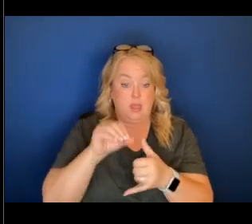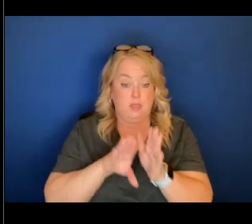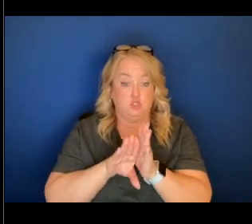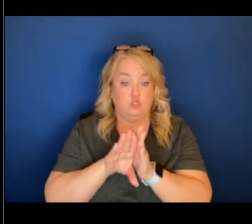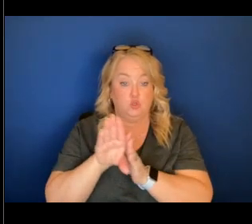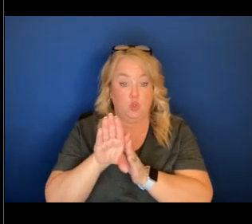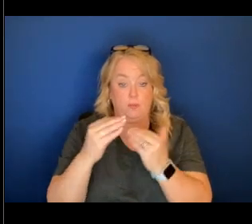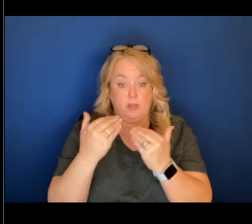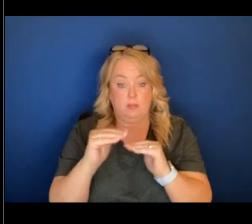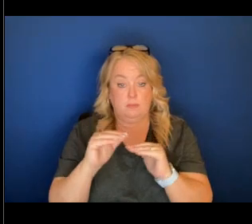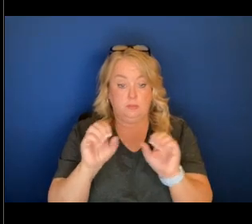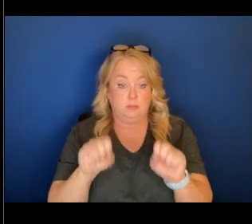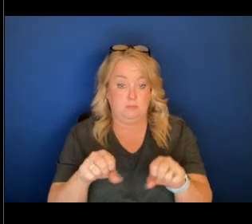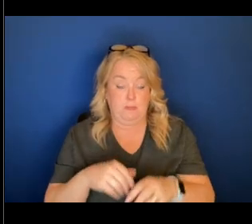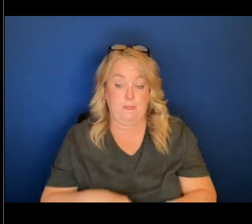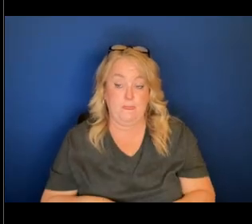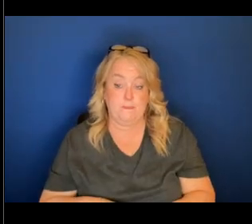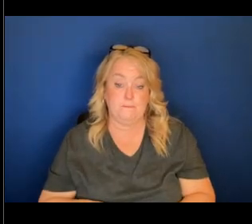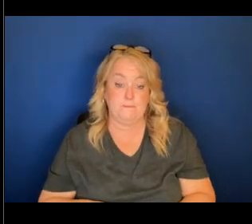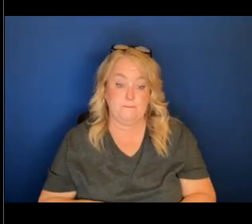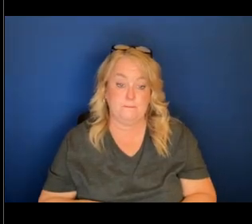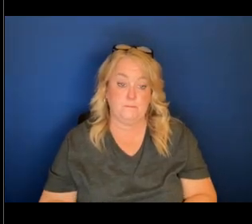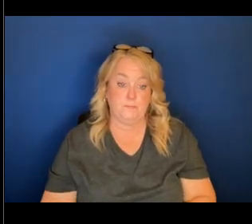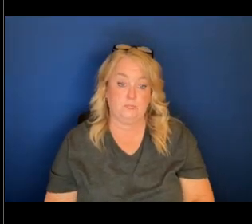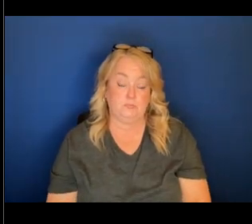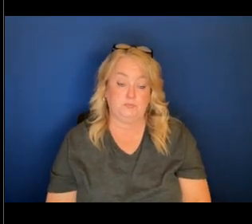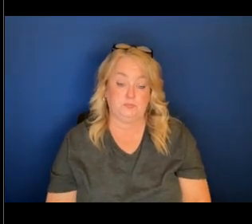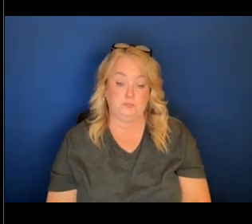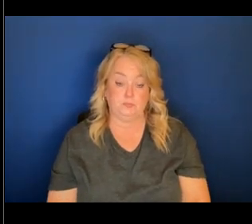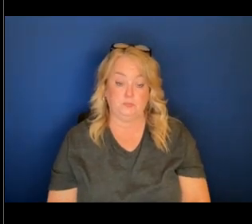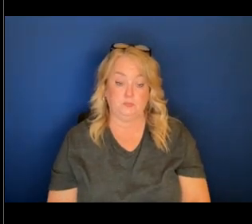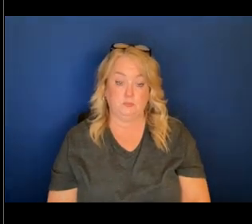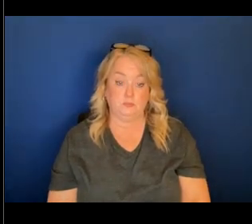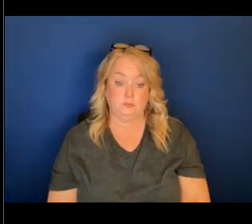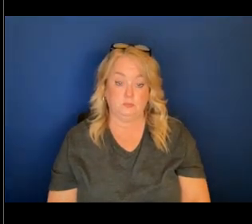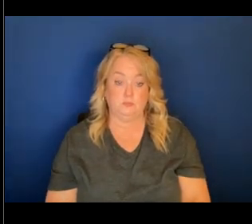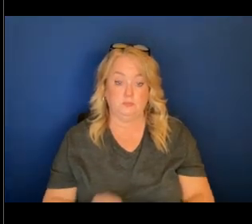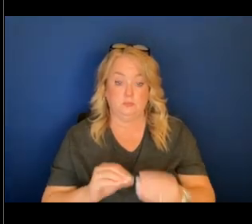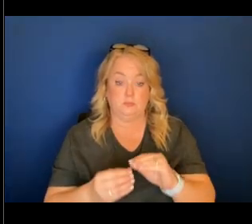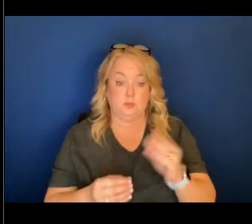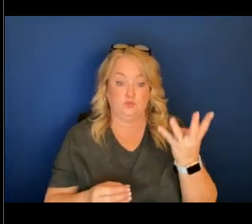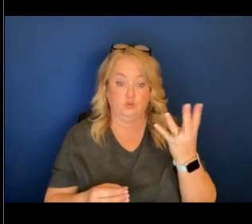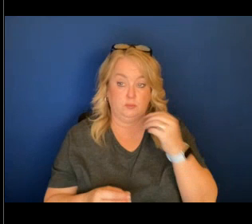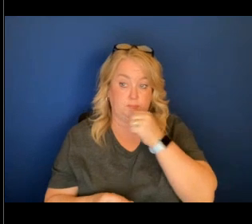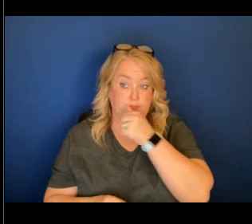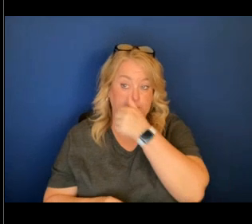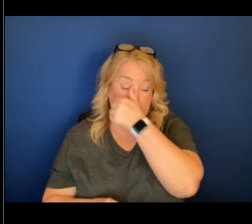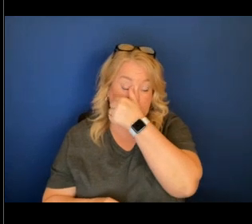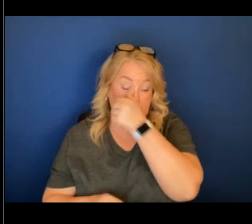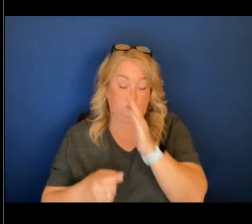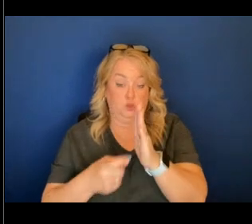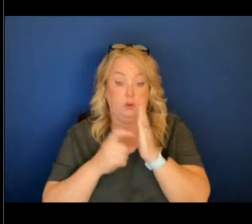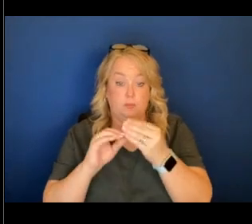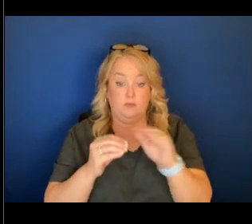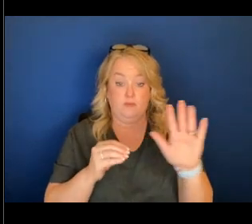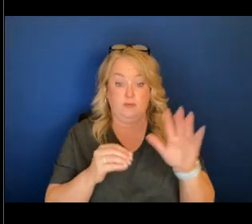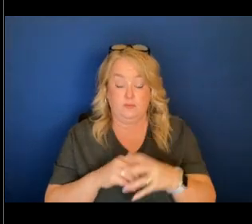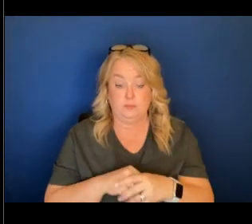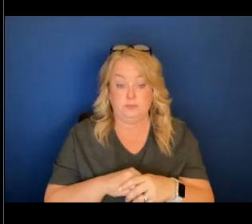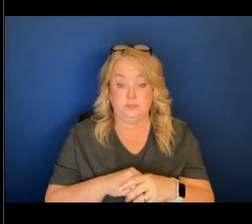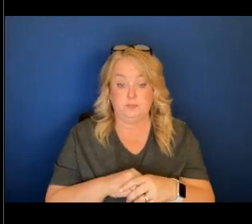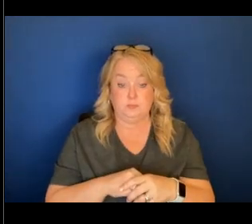and slope limits. And that brings us to topic 4. Requirement 5,